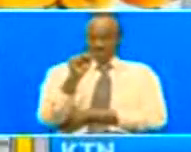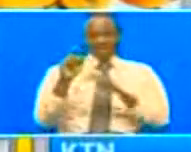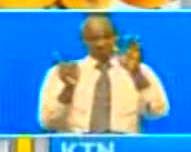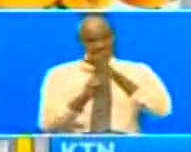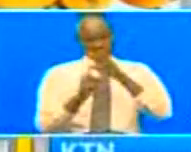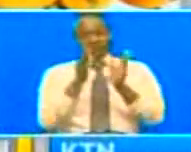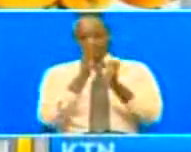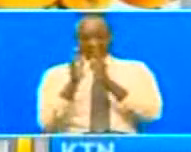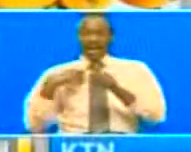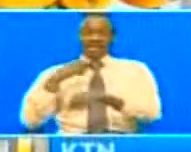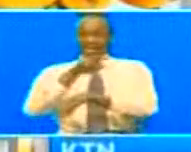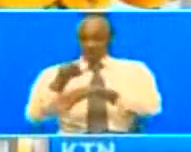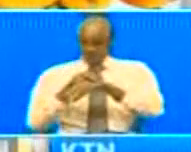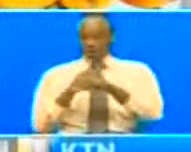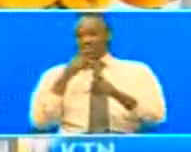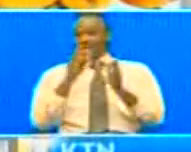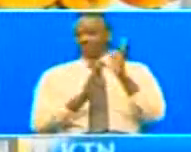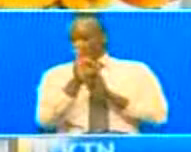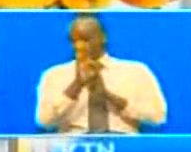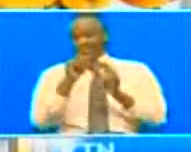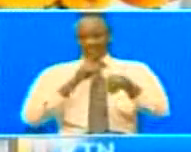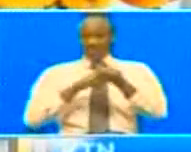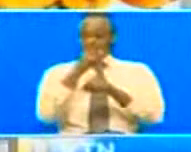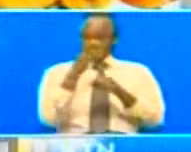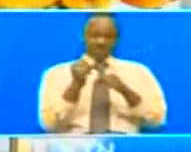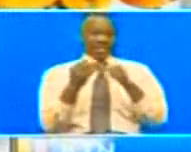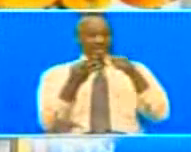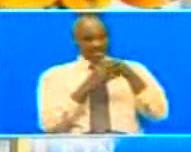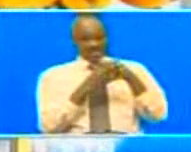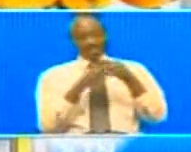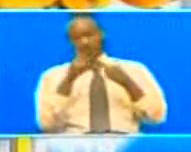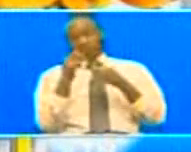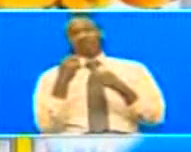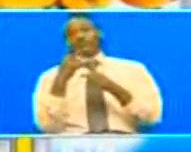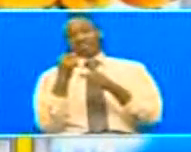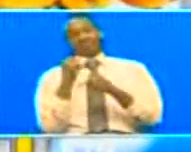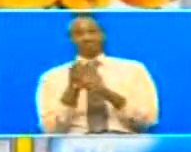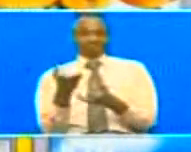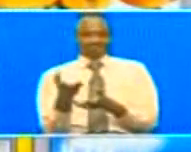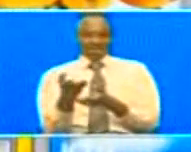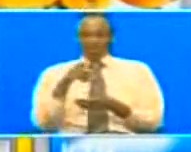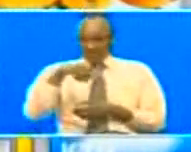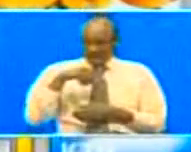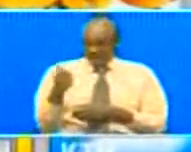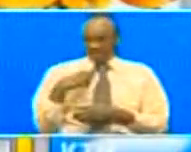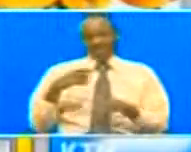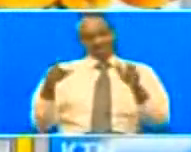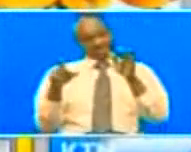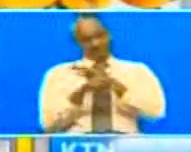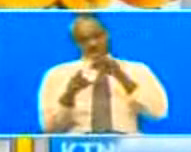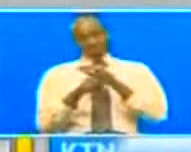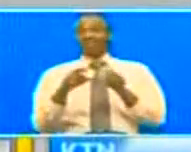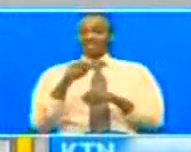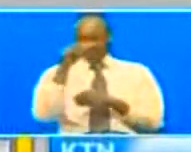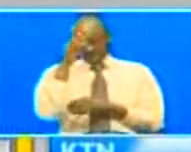of Planning and National Development between 2008 and 2013. Before this, Dr. Sambili served as a Deputy Governor of the Central Bank of